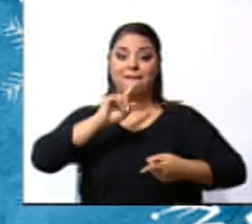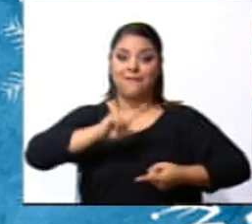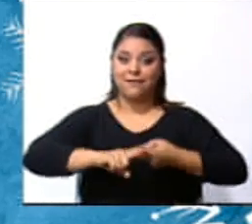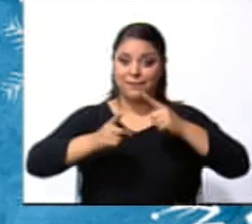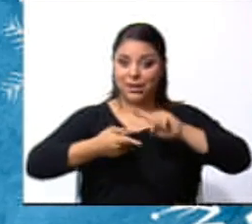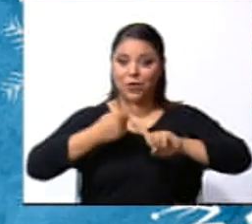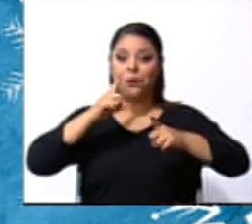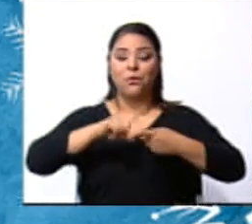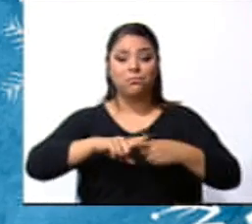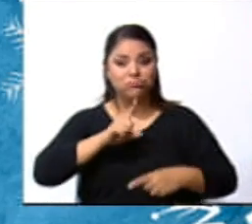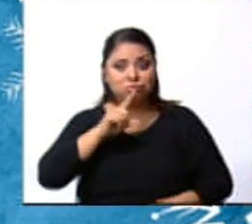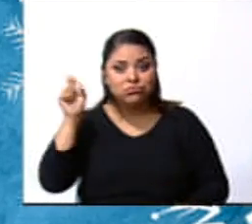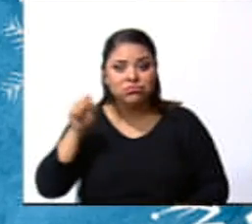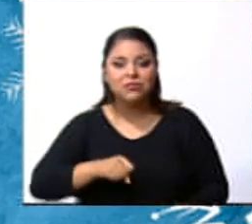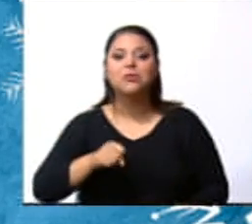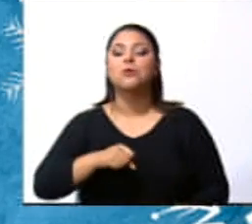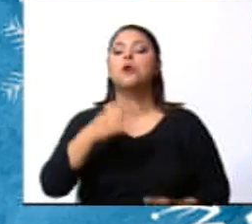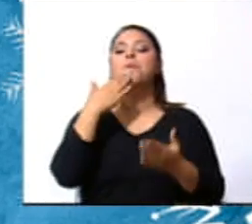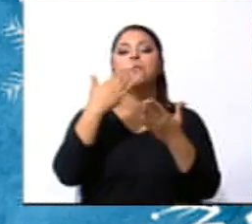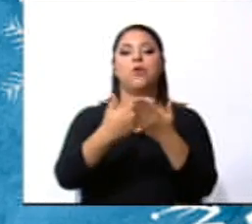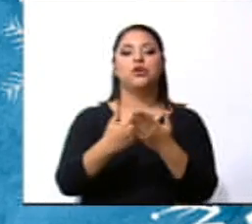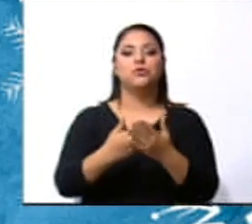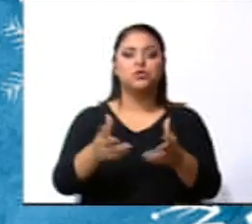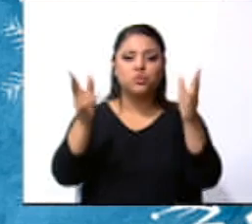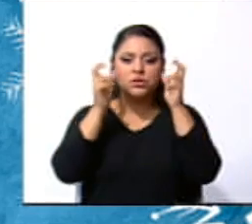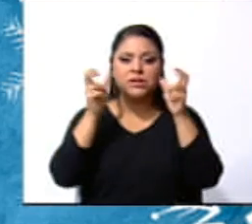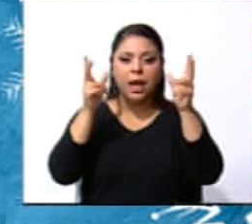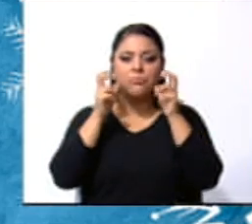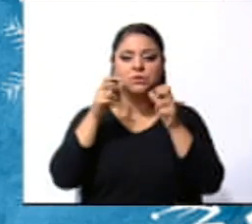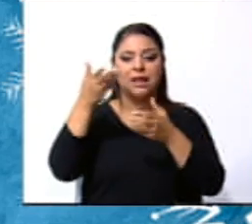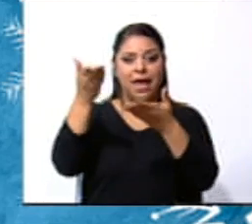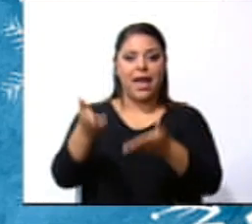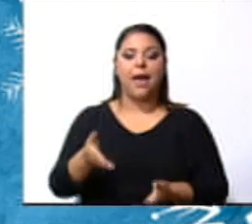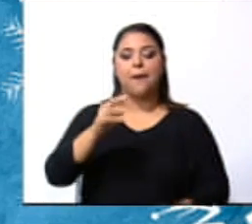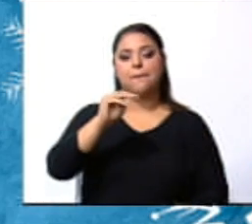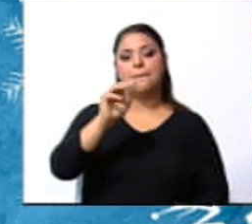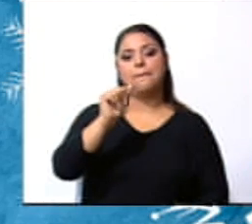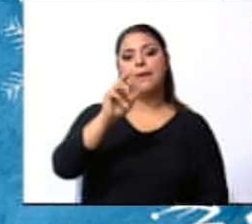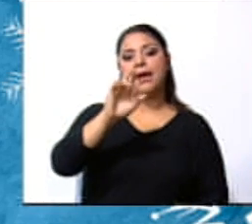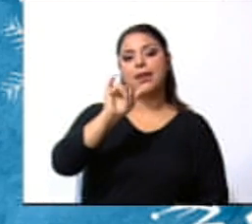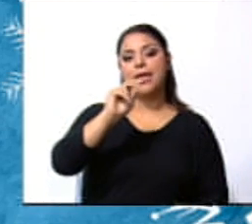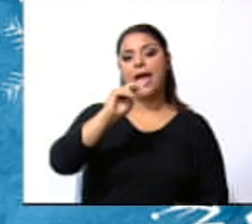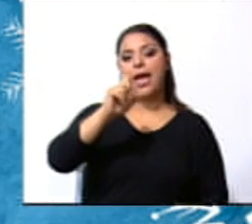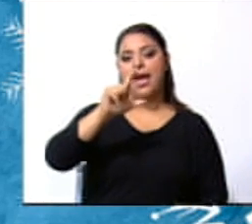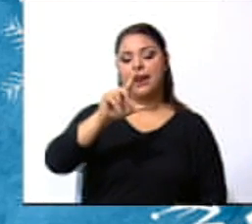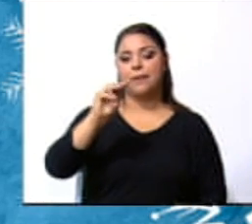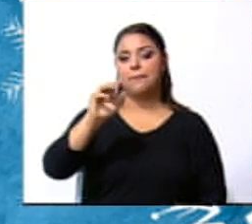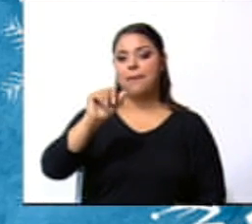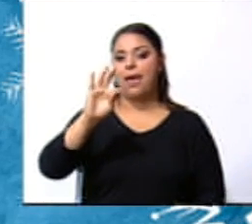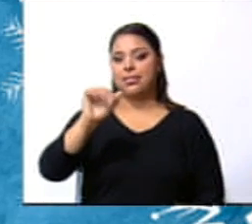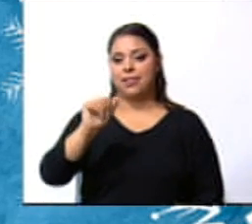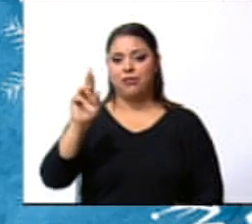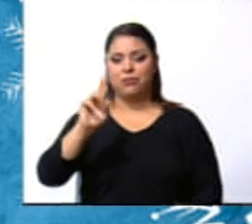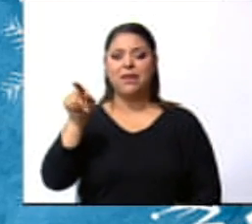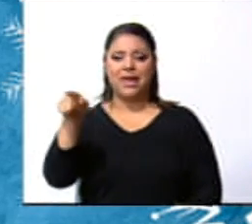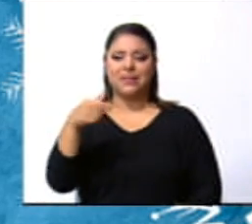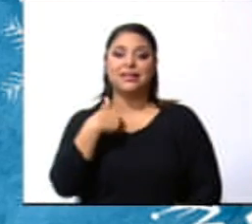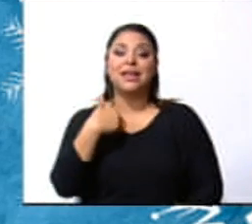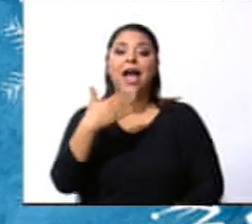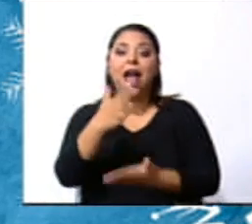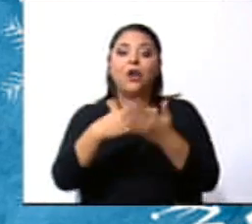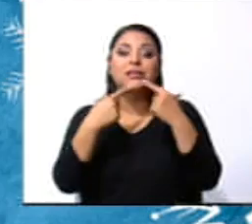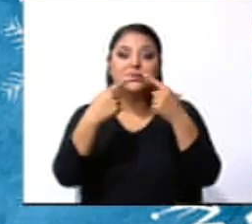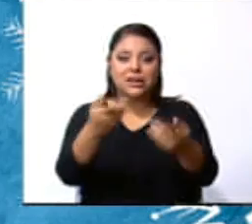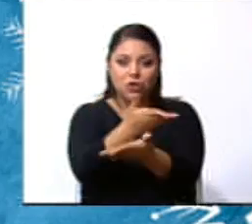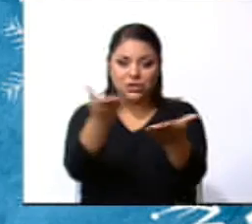really? So we are going to listen to Maria Angel Mata Ramirez. She has something to say to you. Let's pay attention.